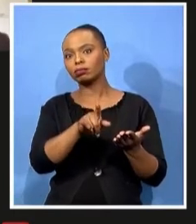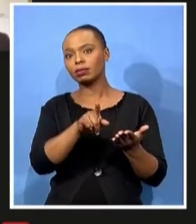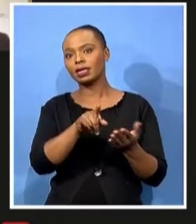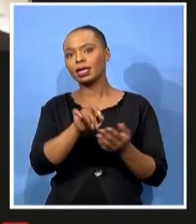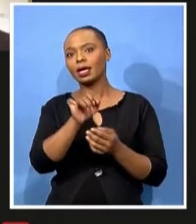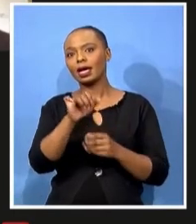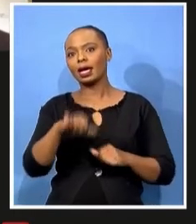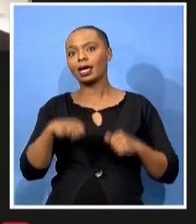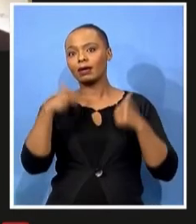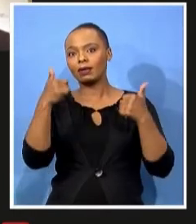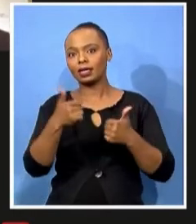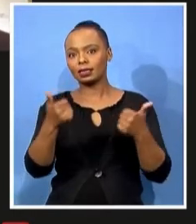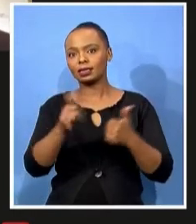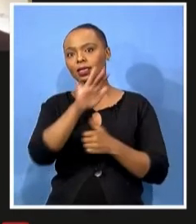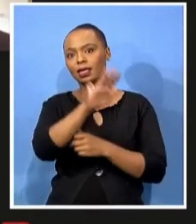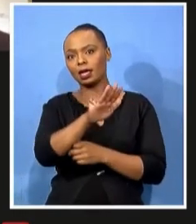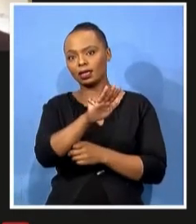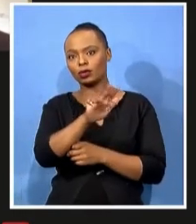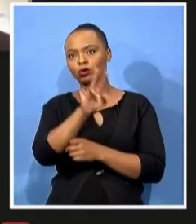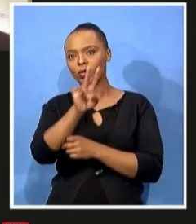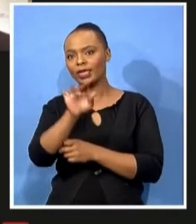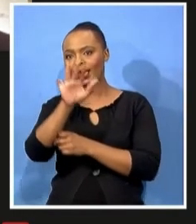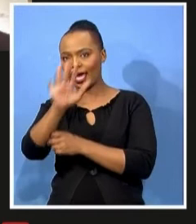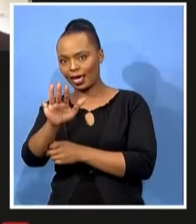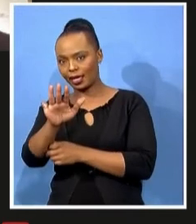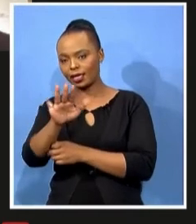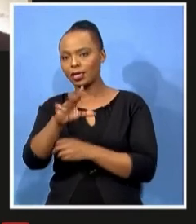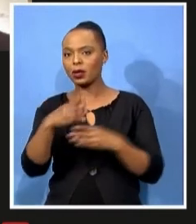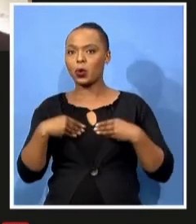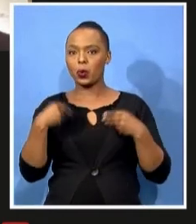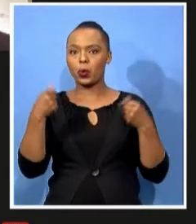929. That comes to about just